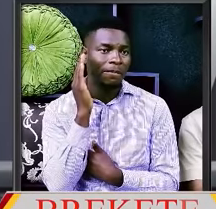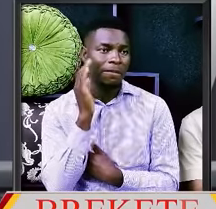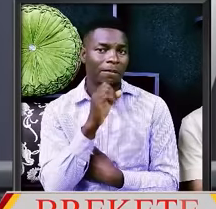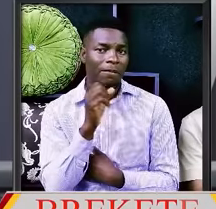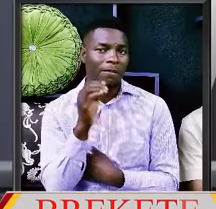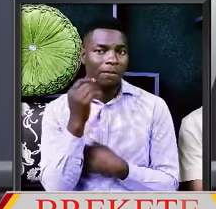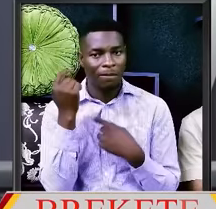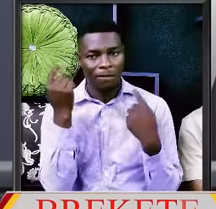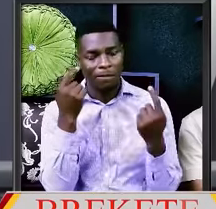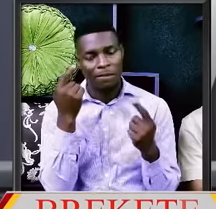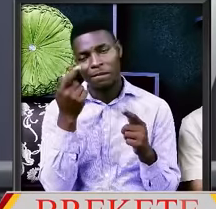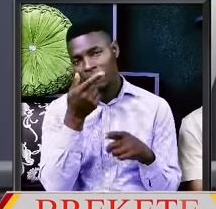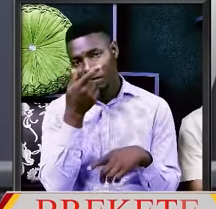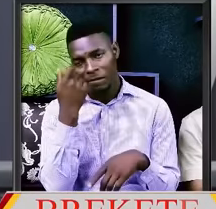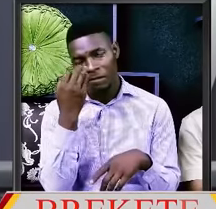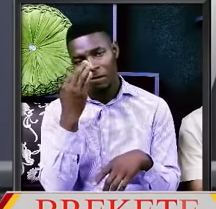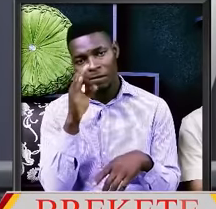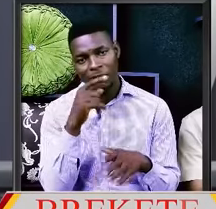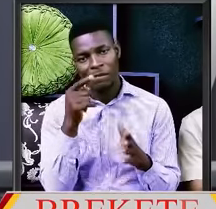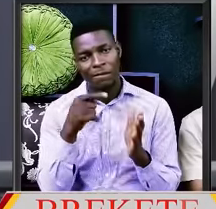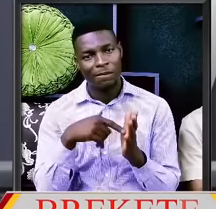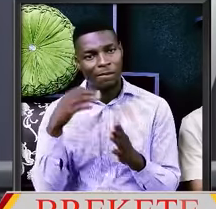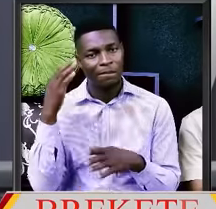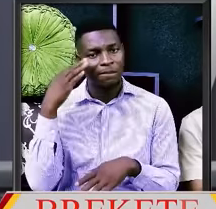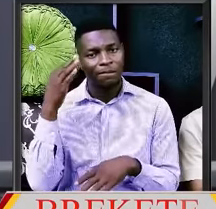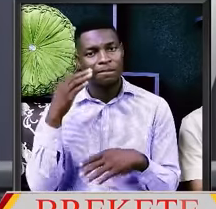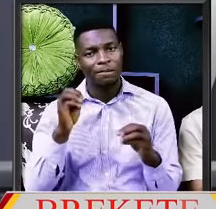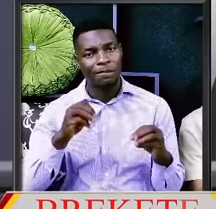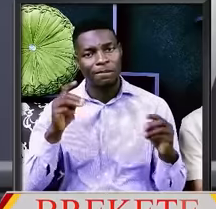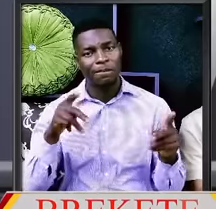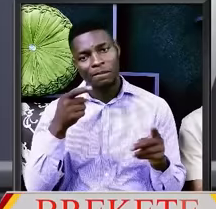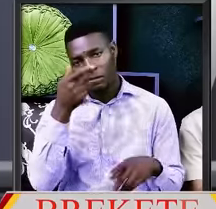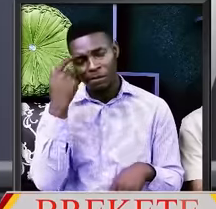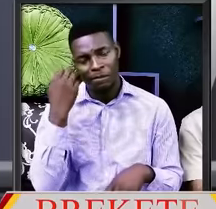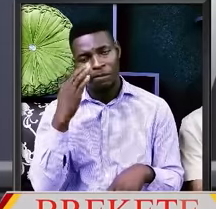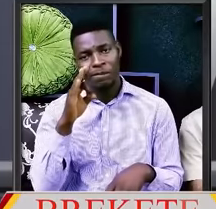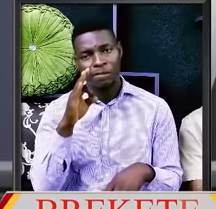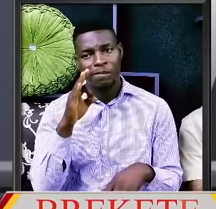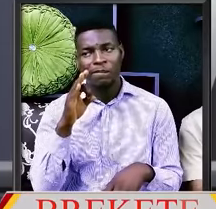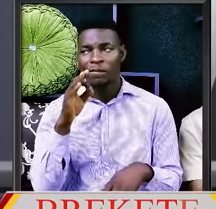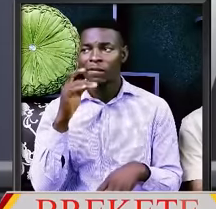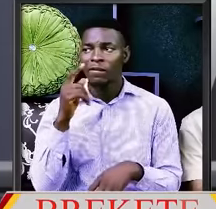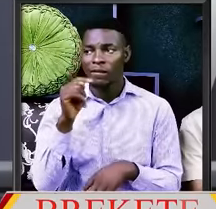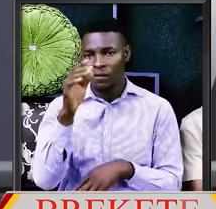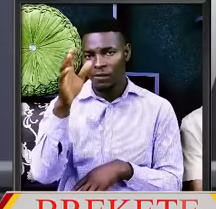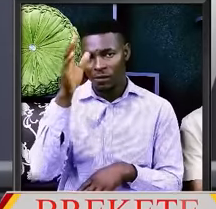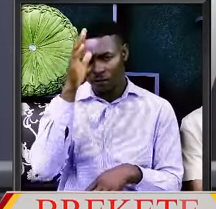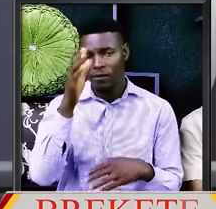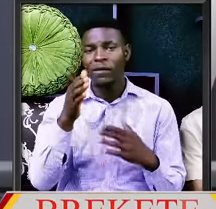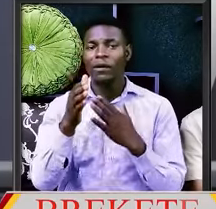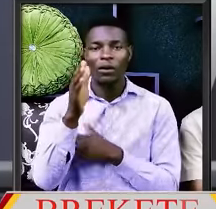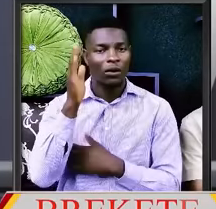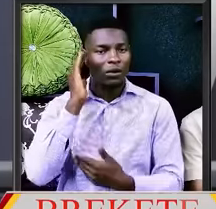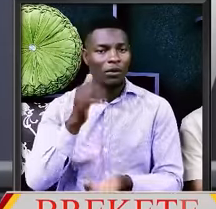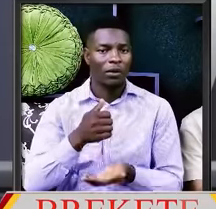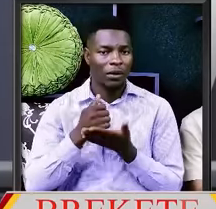this vision for this boy, because of the father. God will help you.